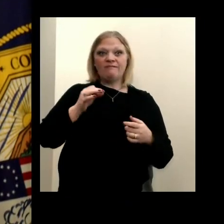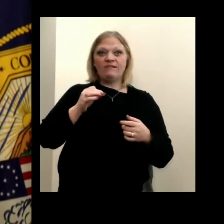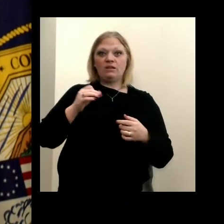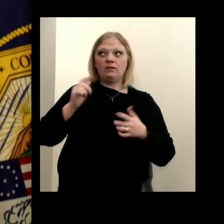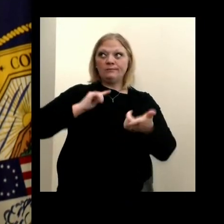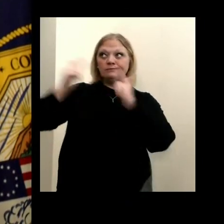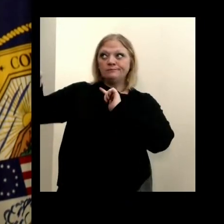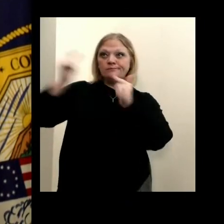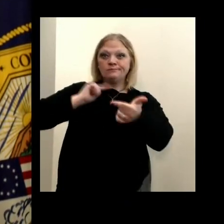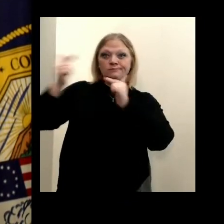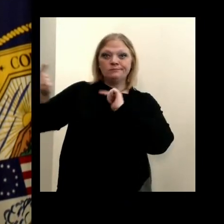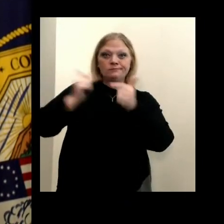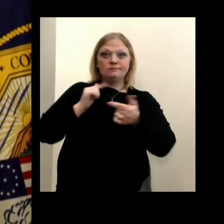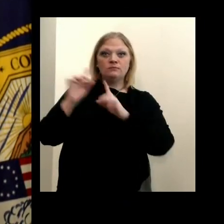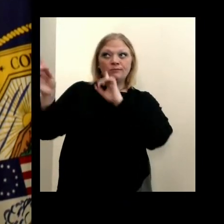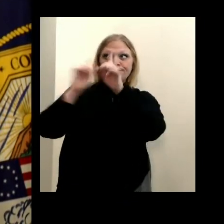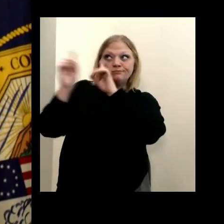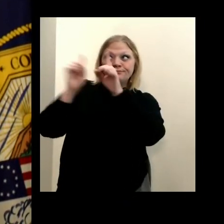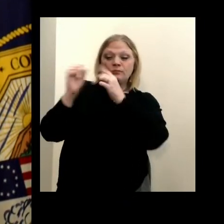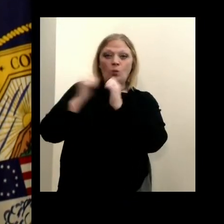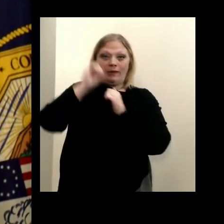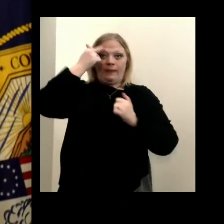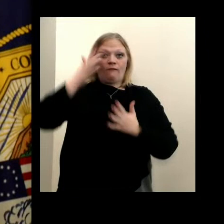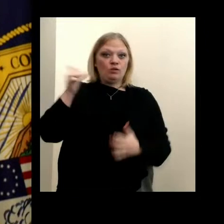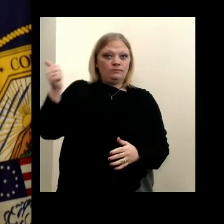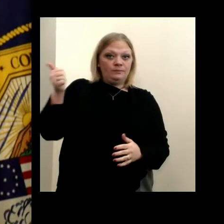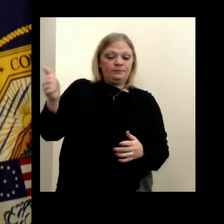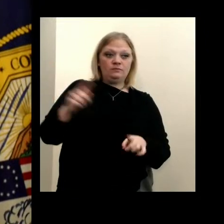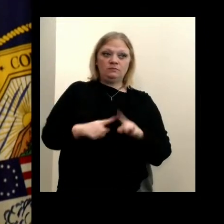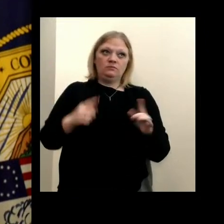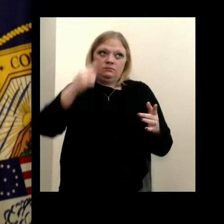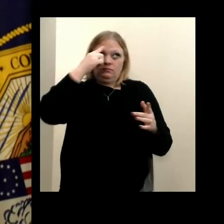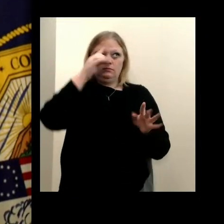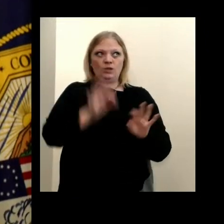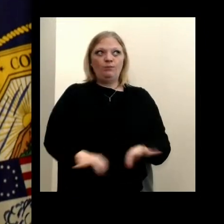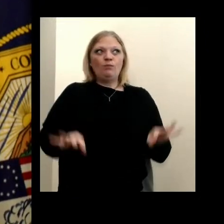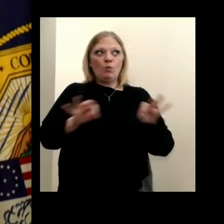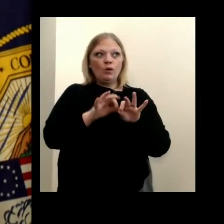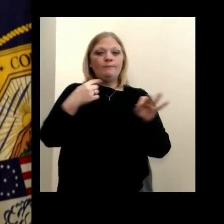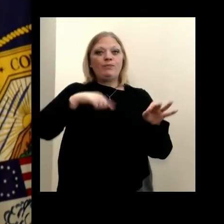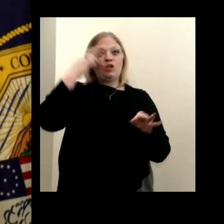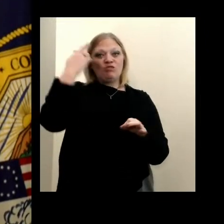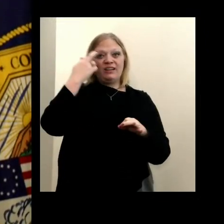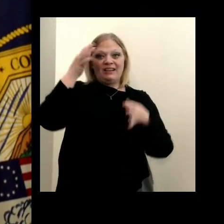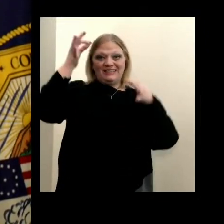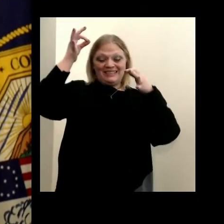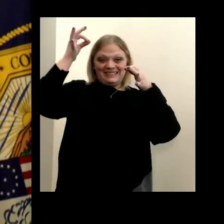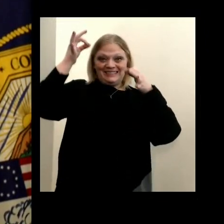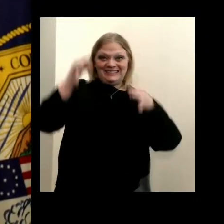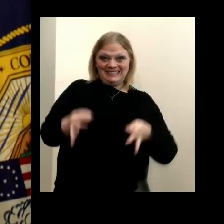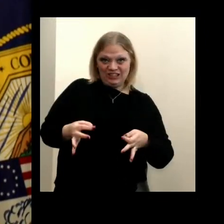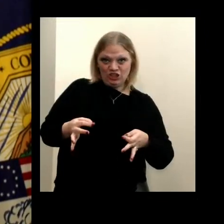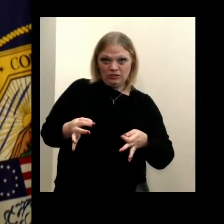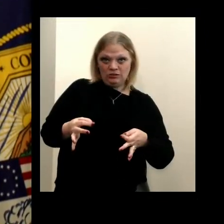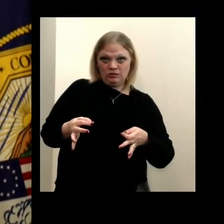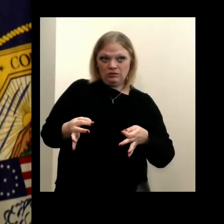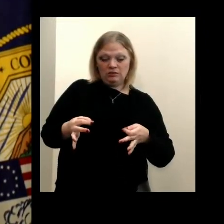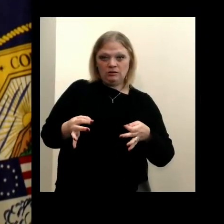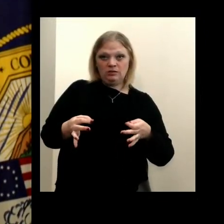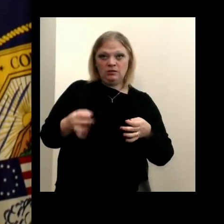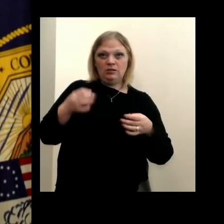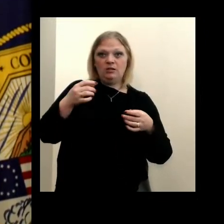him. And I think it's just important that we realize that the decisions that are being made to save